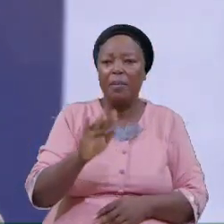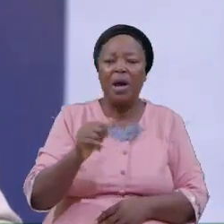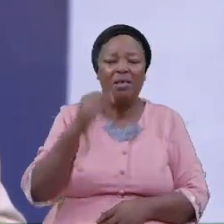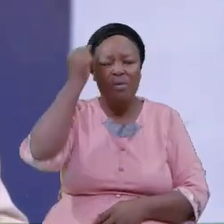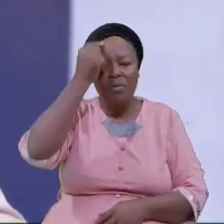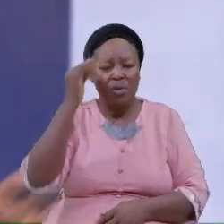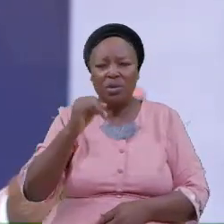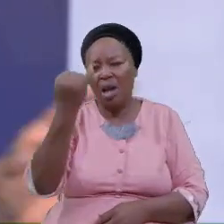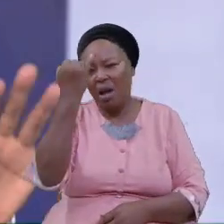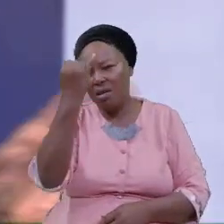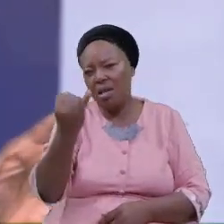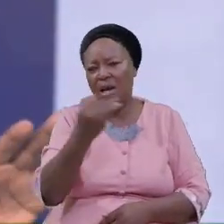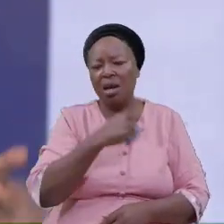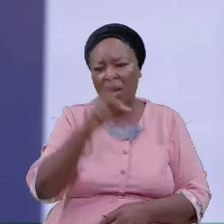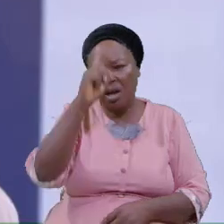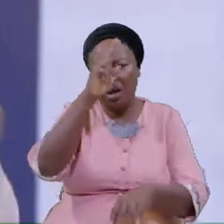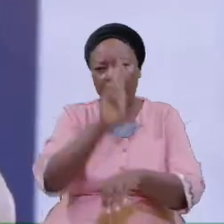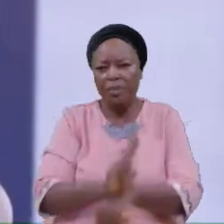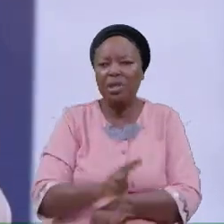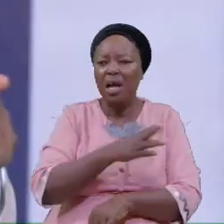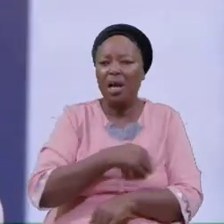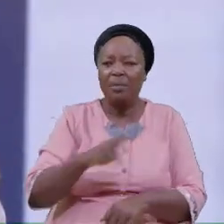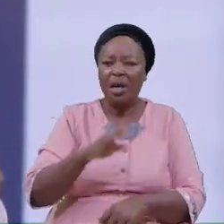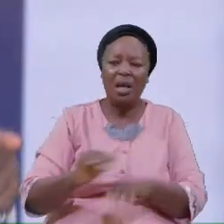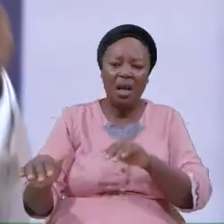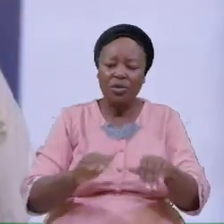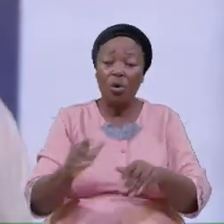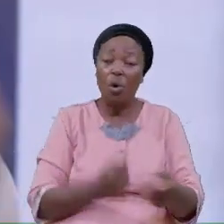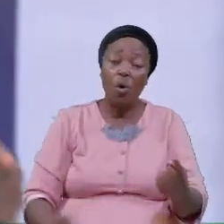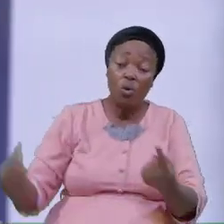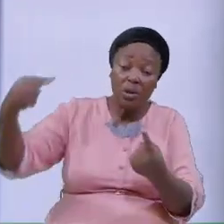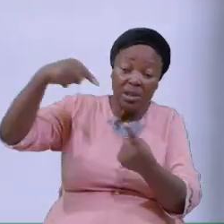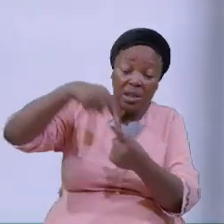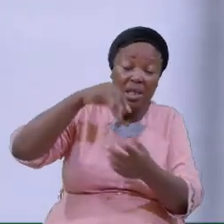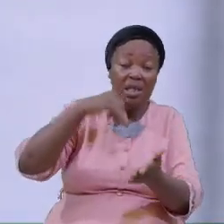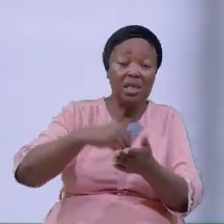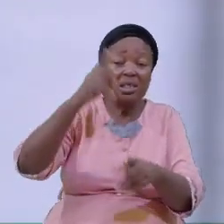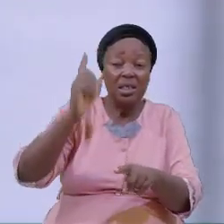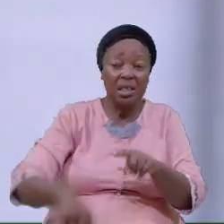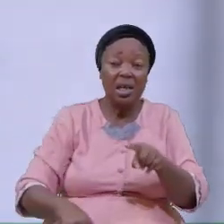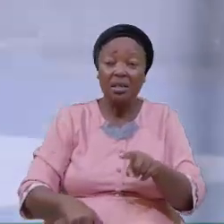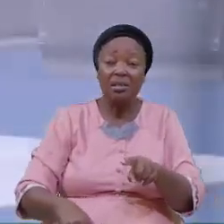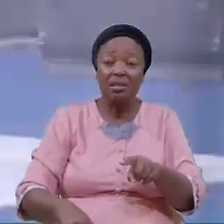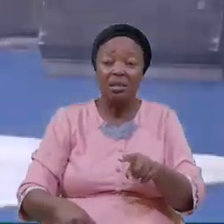by action, until it cannot be new anymore.